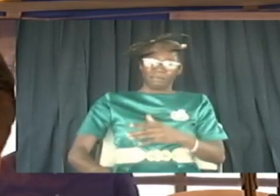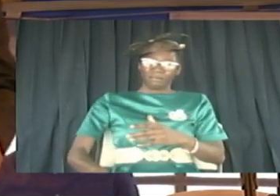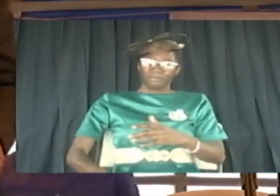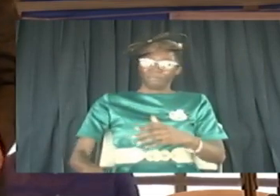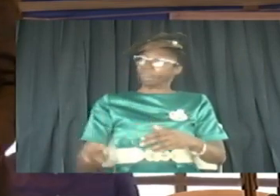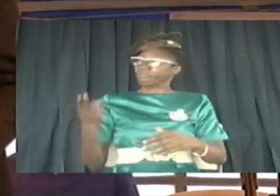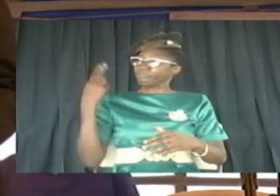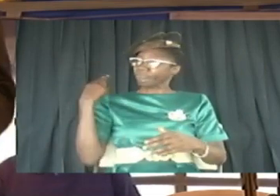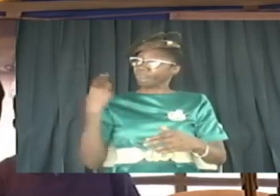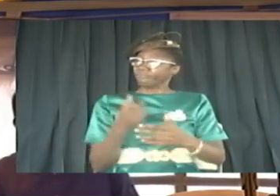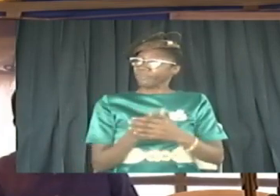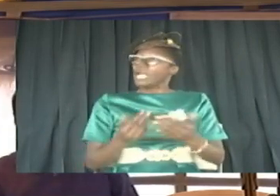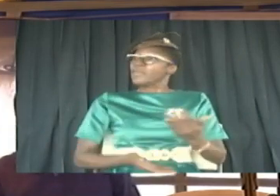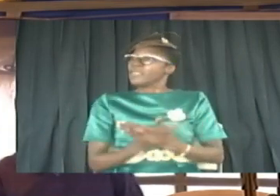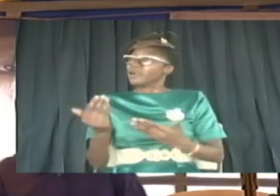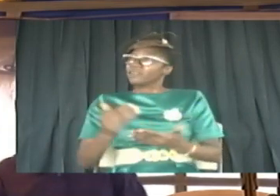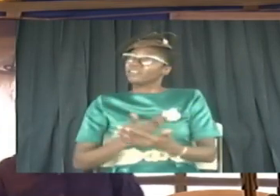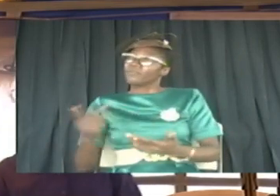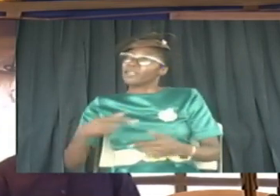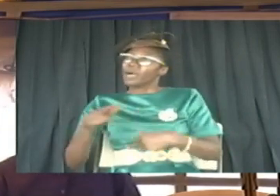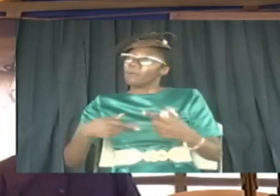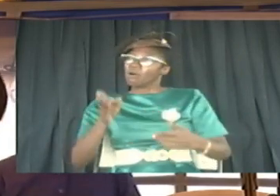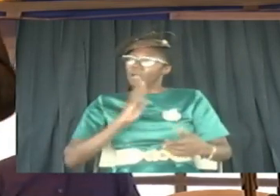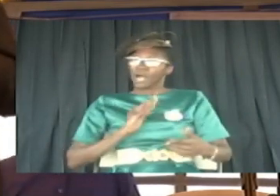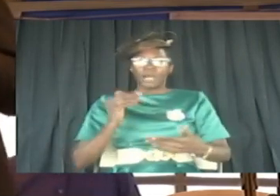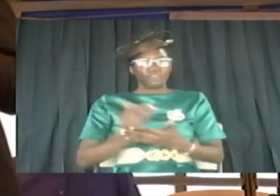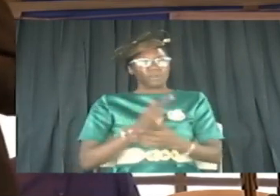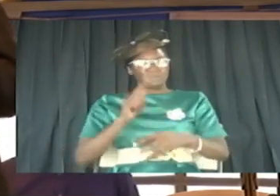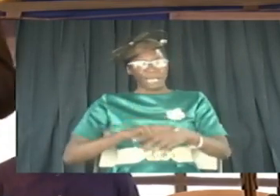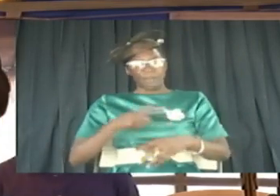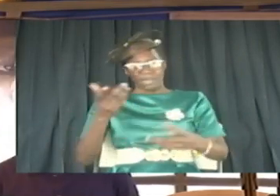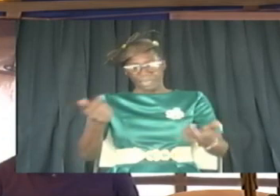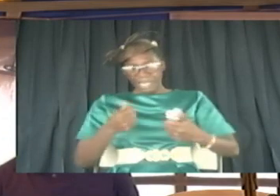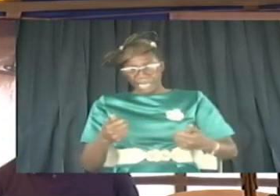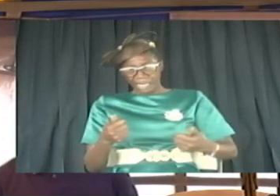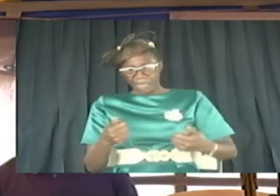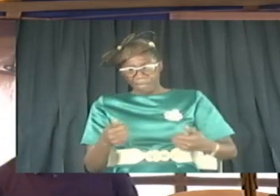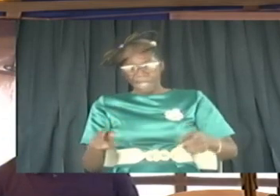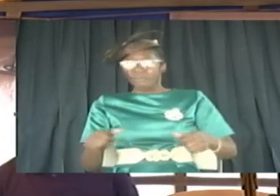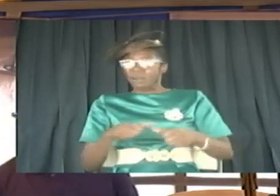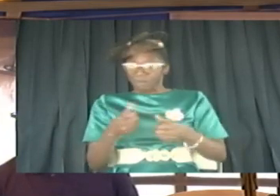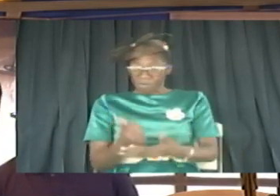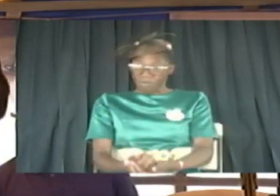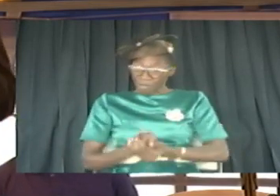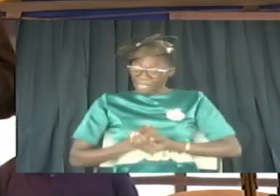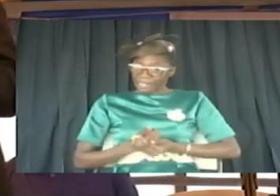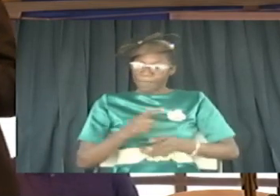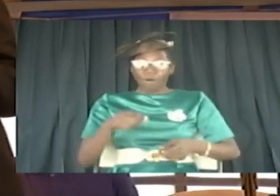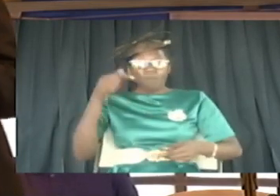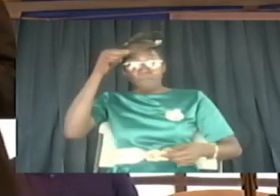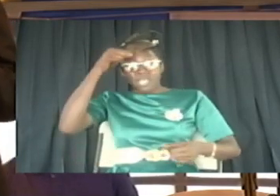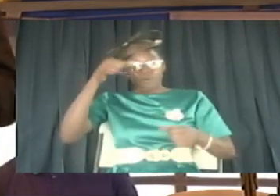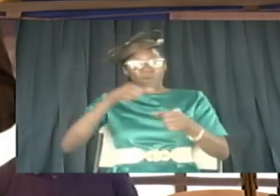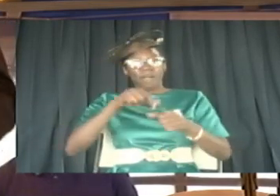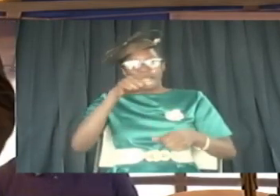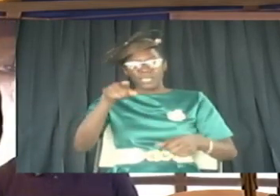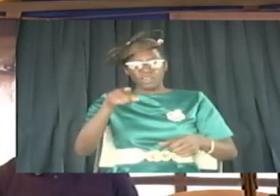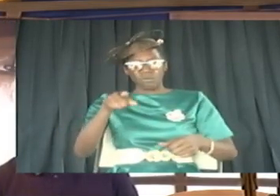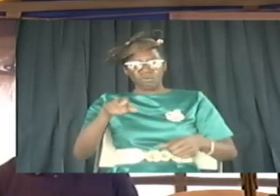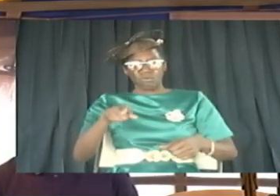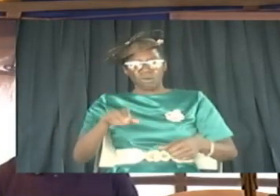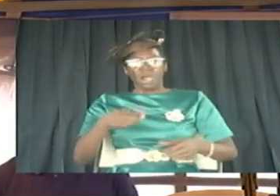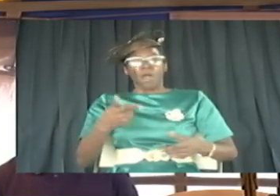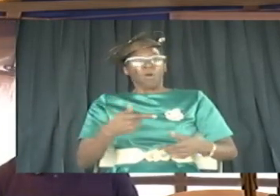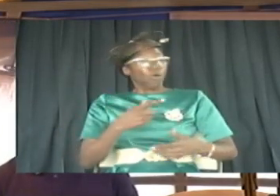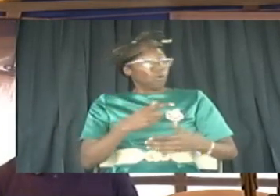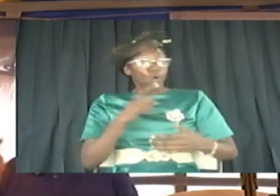God. We sometimes take him for granted, but I'm here this morning to remind us exactly who the